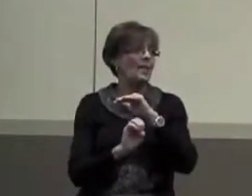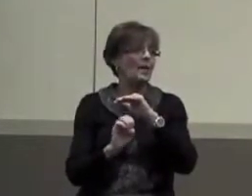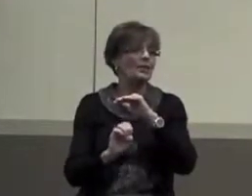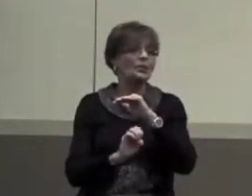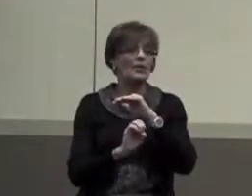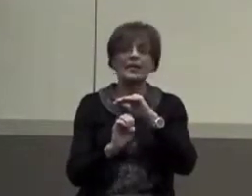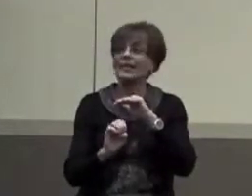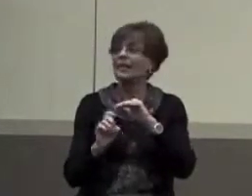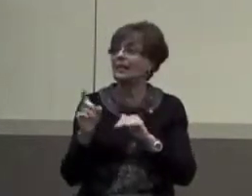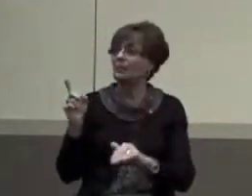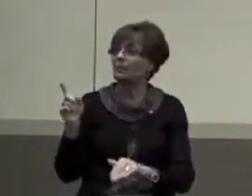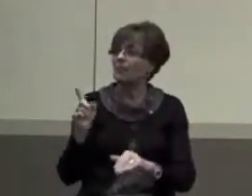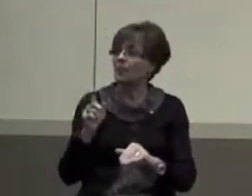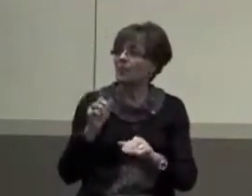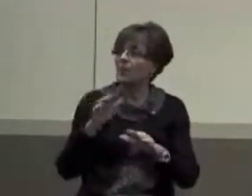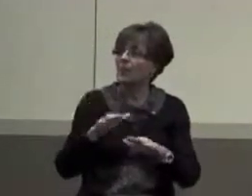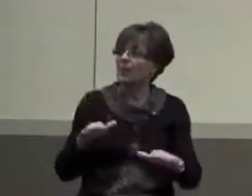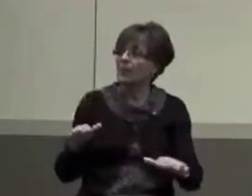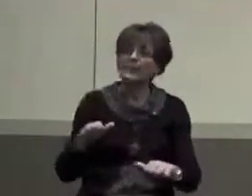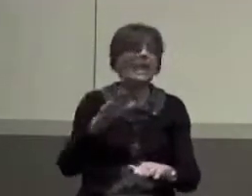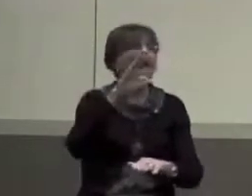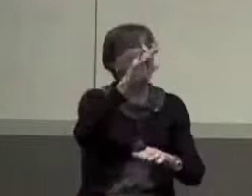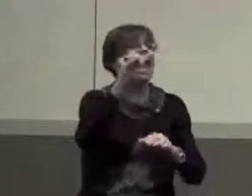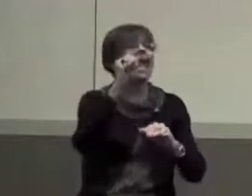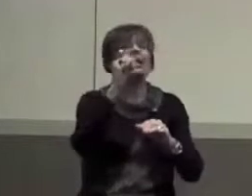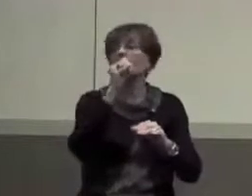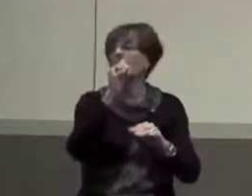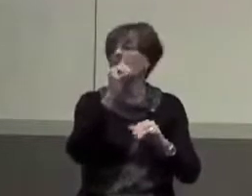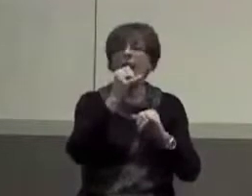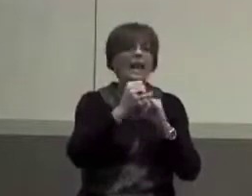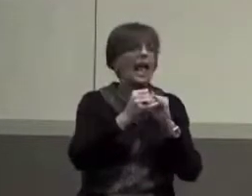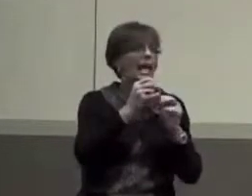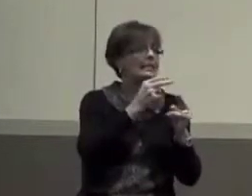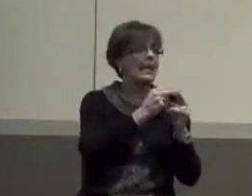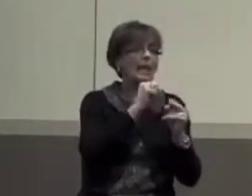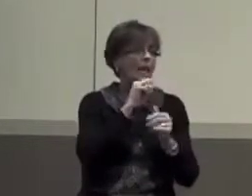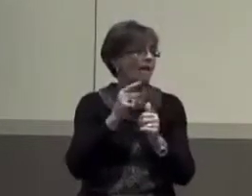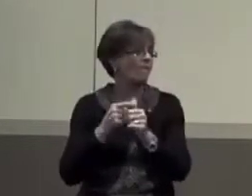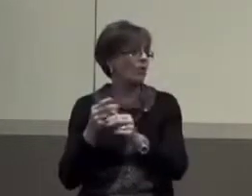to figure out. Last name, not their first name. So even that is very crazy.